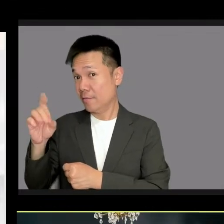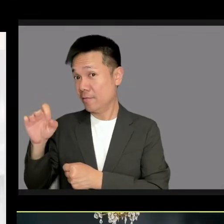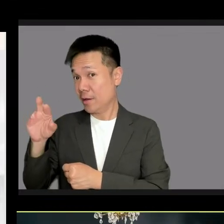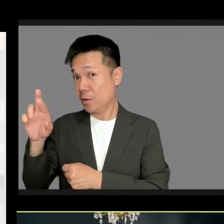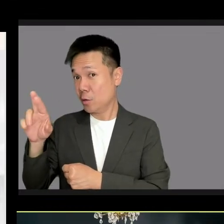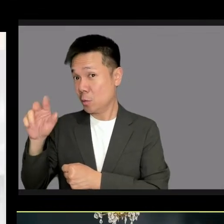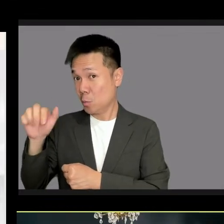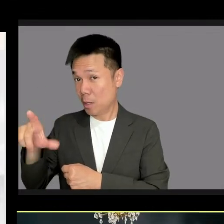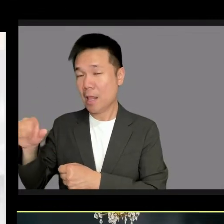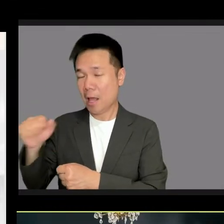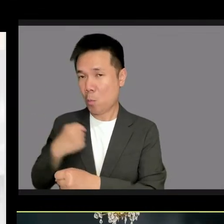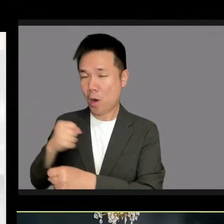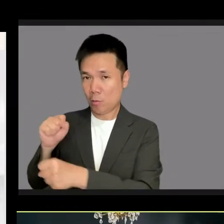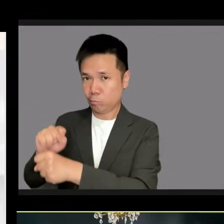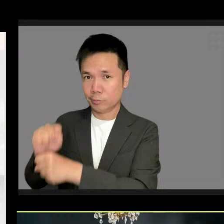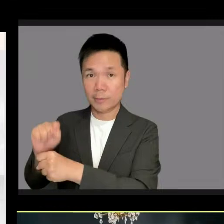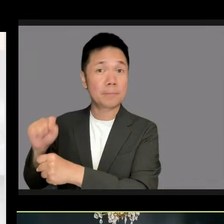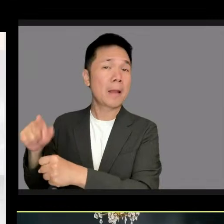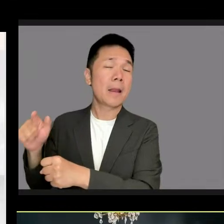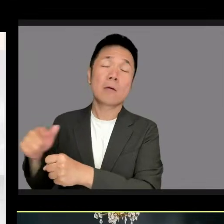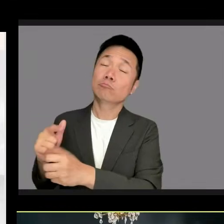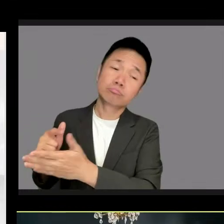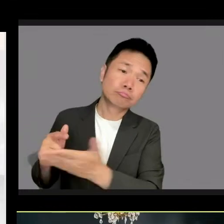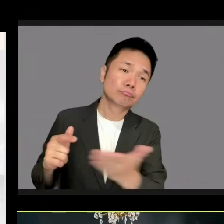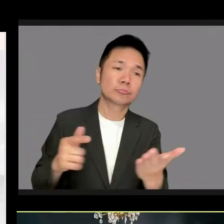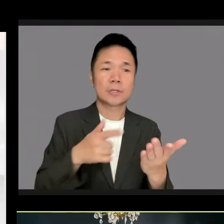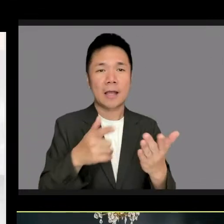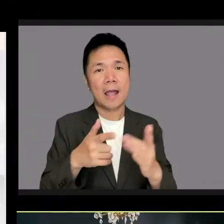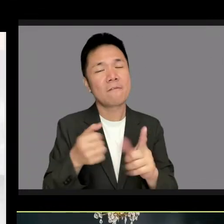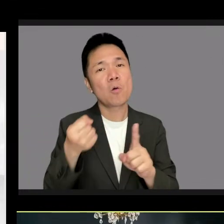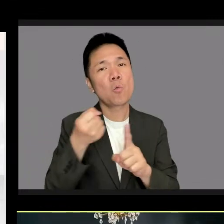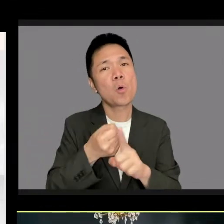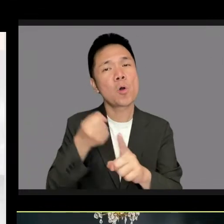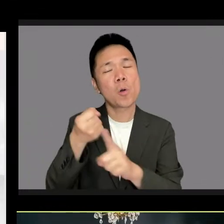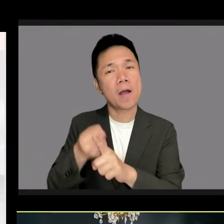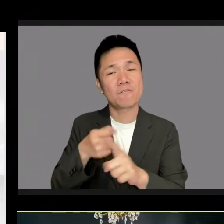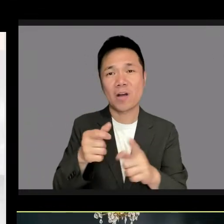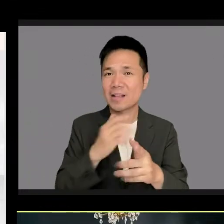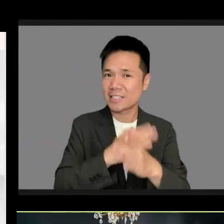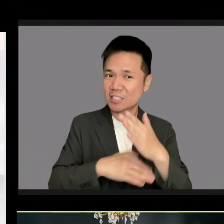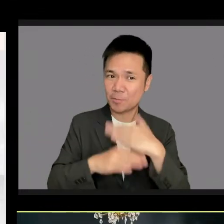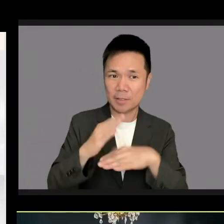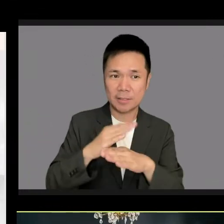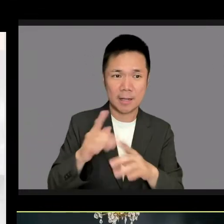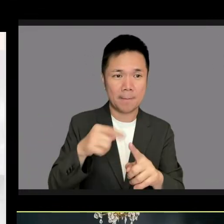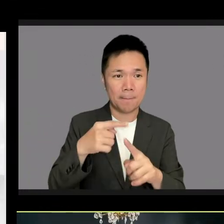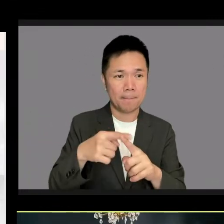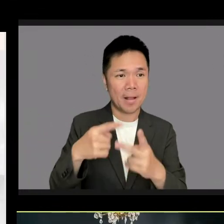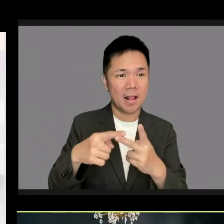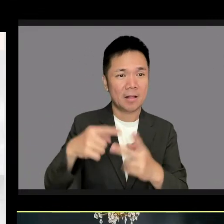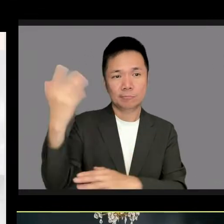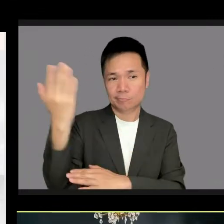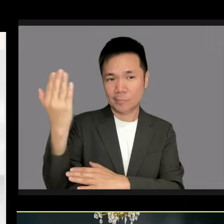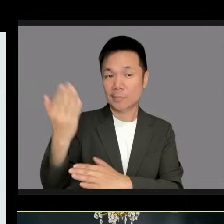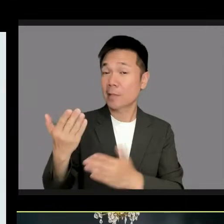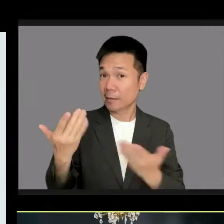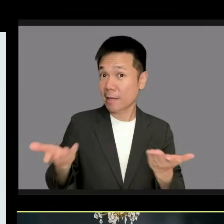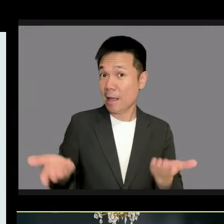during the day, I also really enjoy disability advocacy and speaking as well in situations kind of like this.